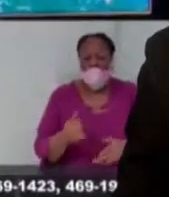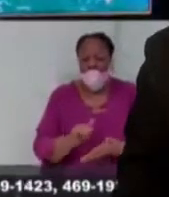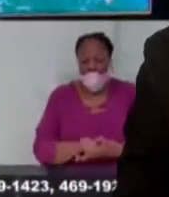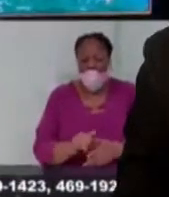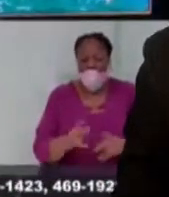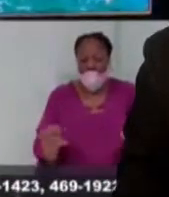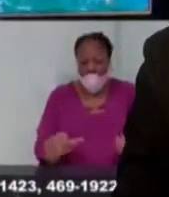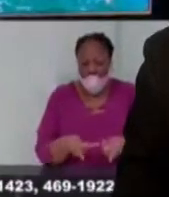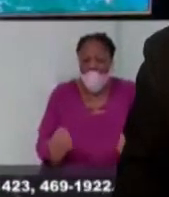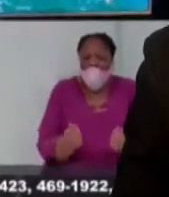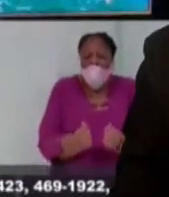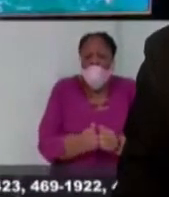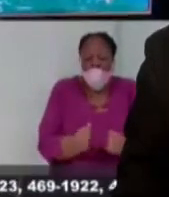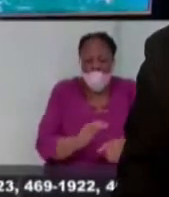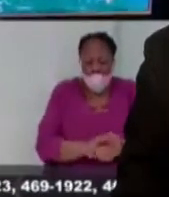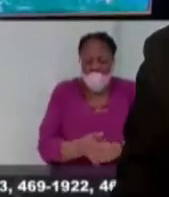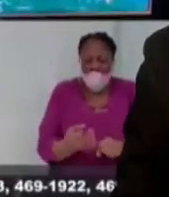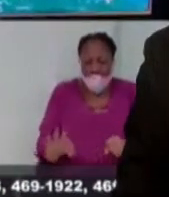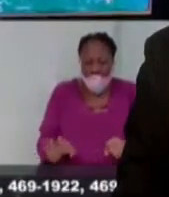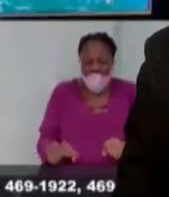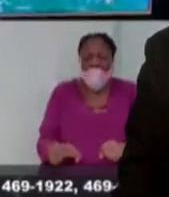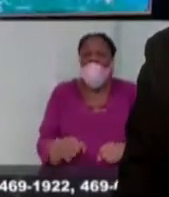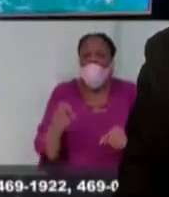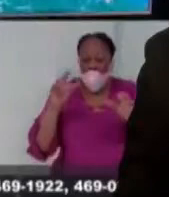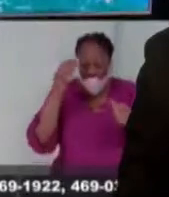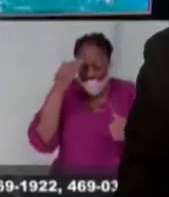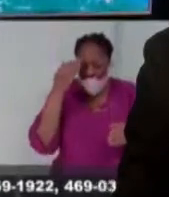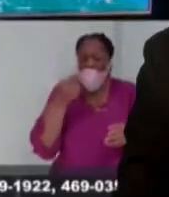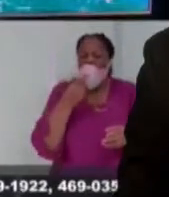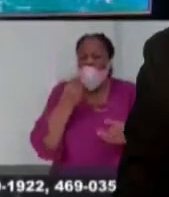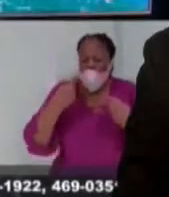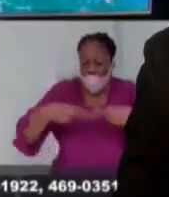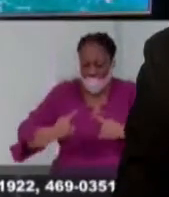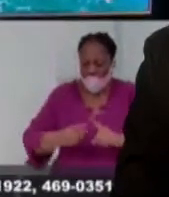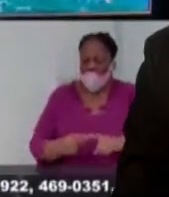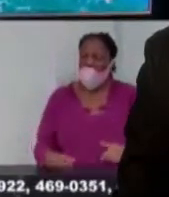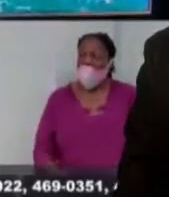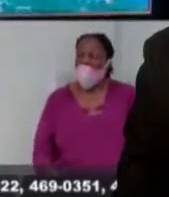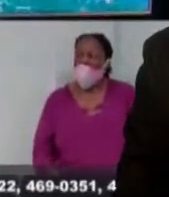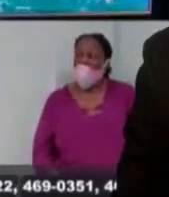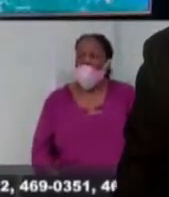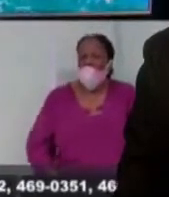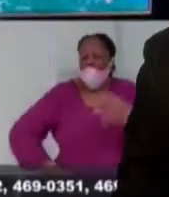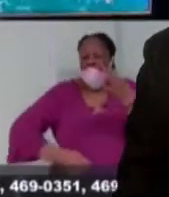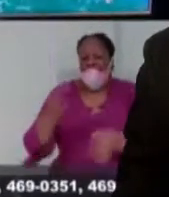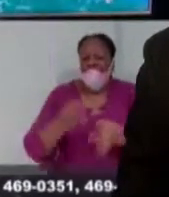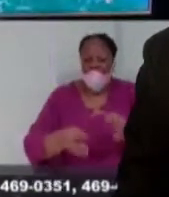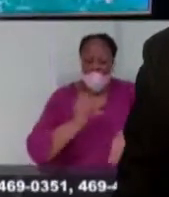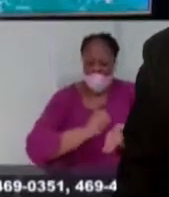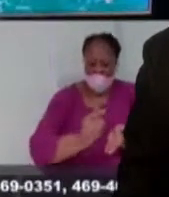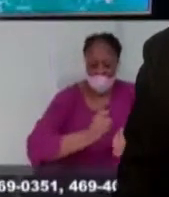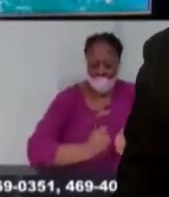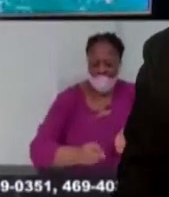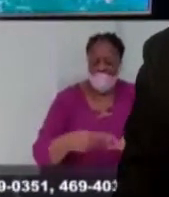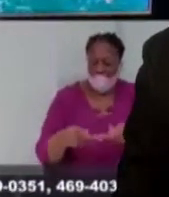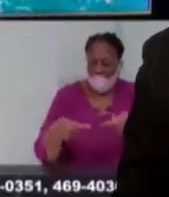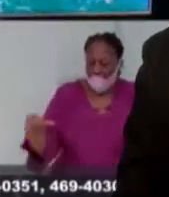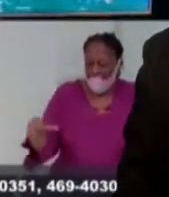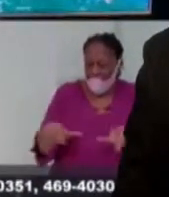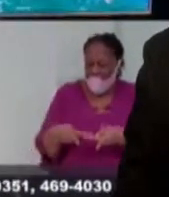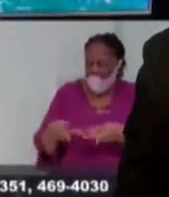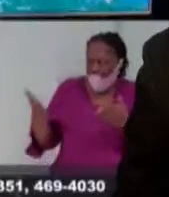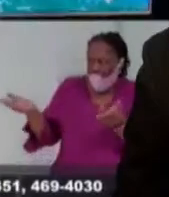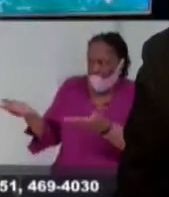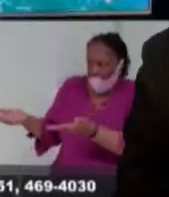exceeding $5,000, and a police officer or member of a compliance team may issue a fixed penalty notice to a person